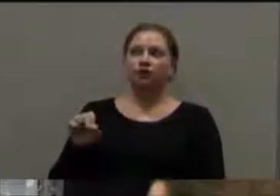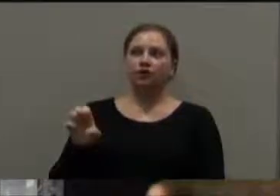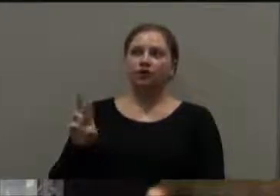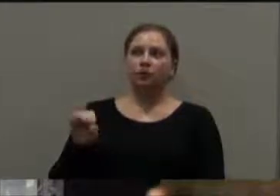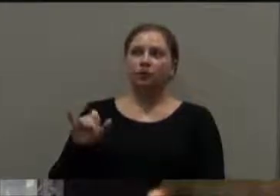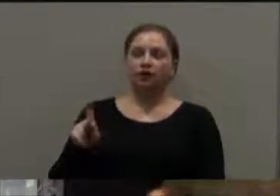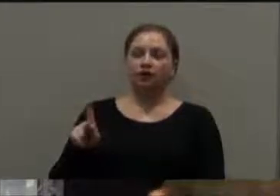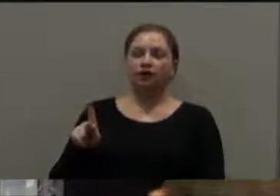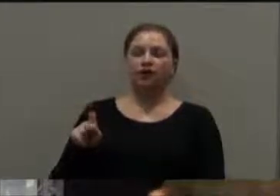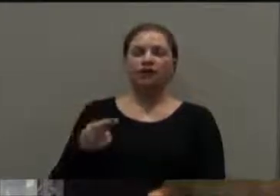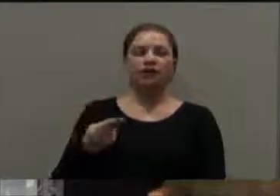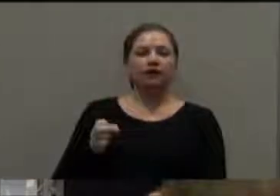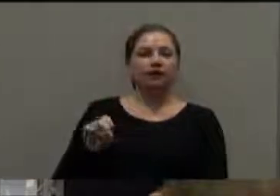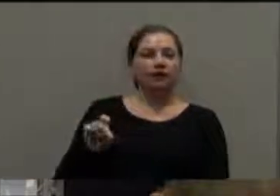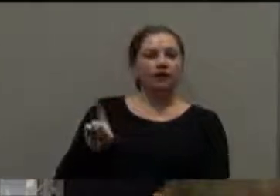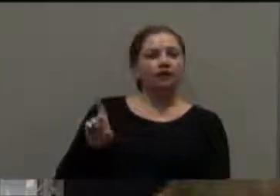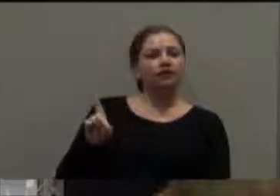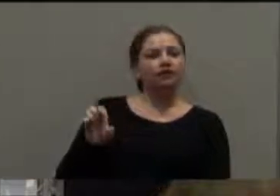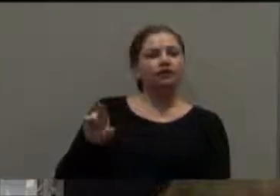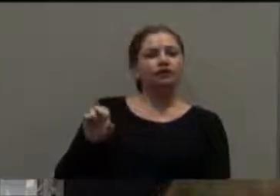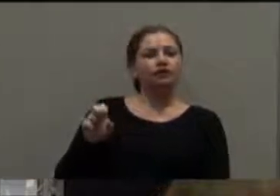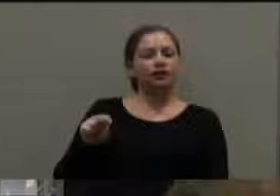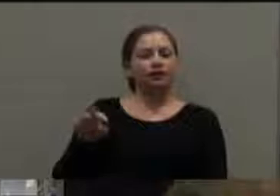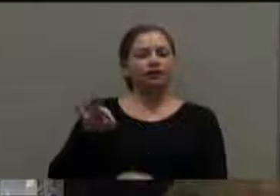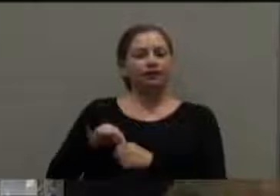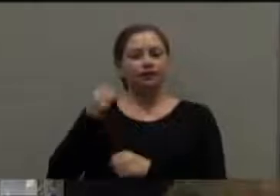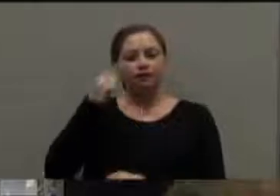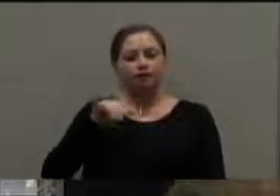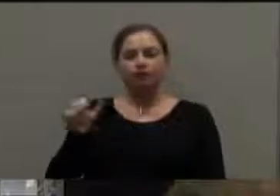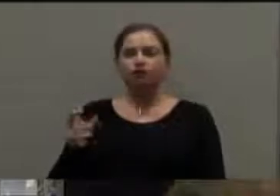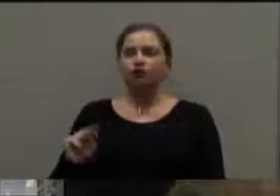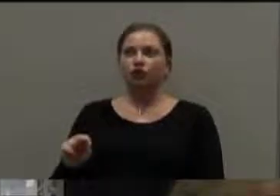Ms. Henderson votes for Dr. Jon Rysewyk.